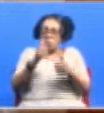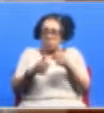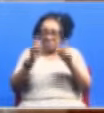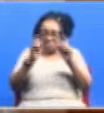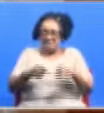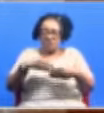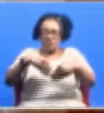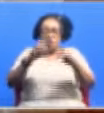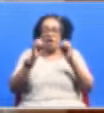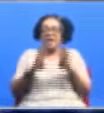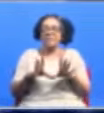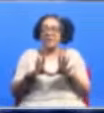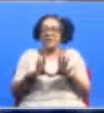his manifesto working? No, I will not give that, and I don't think the president will do that. I think the president, when orders are